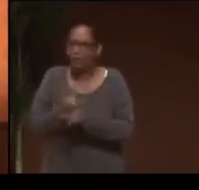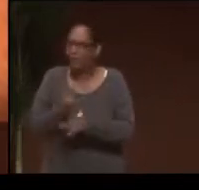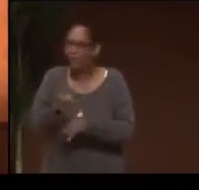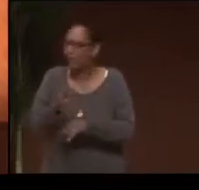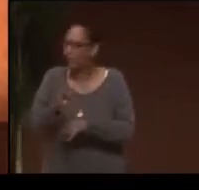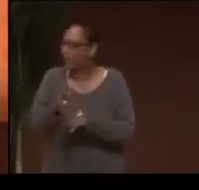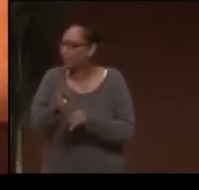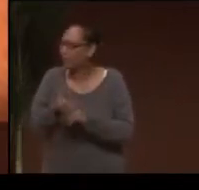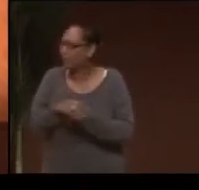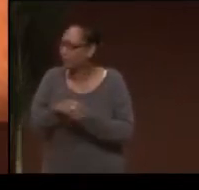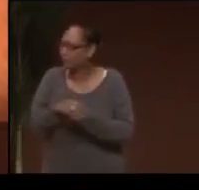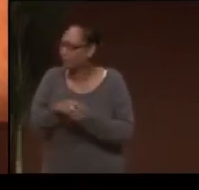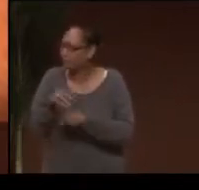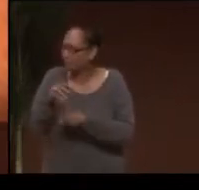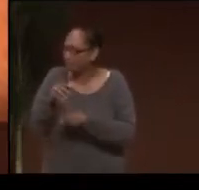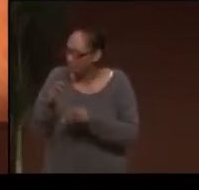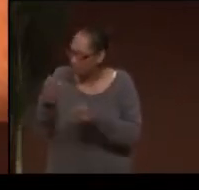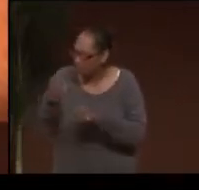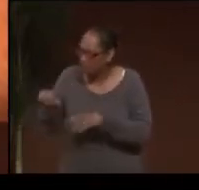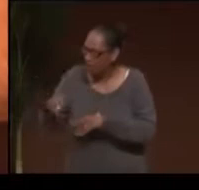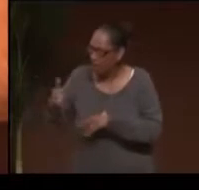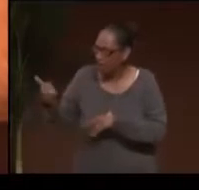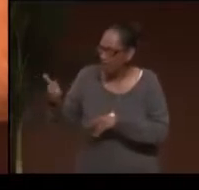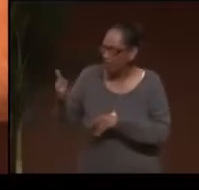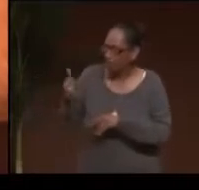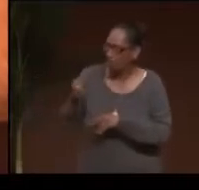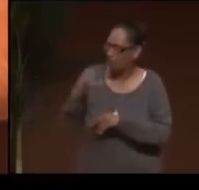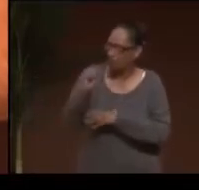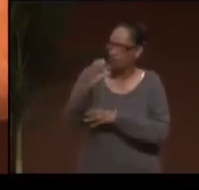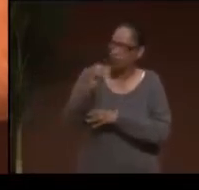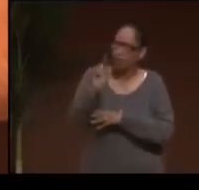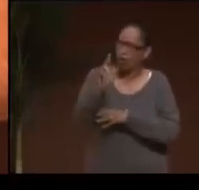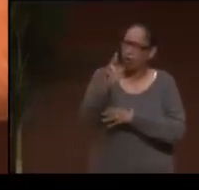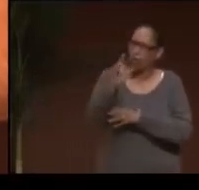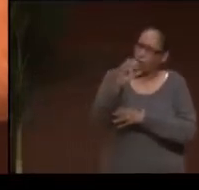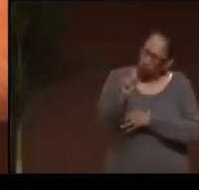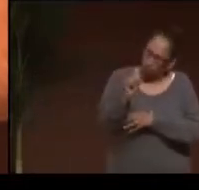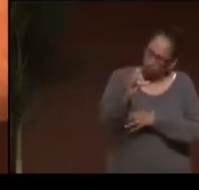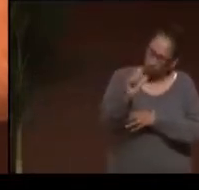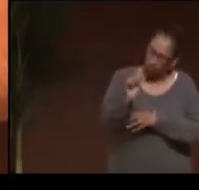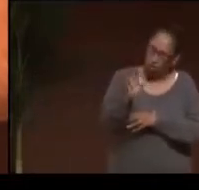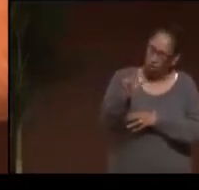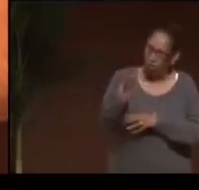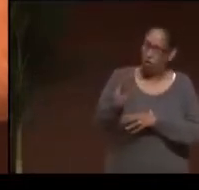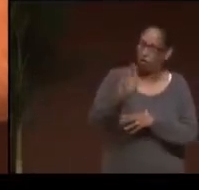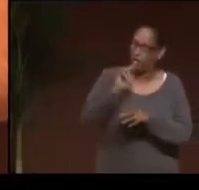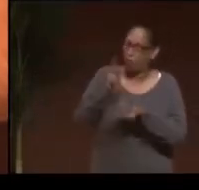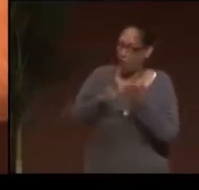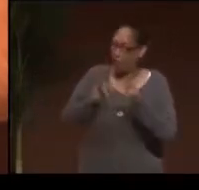Guitar, who's here. Many of the other scholars that were part of critical members of our team in terms